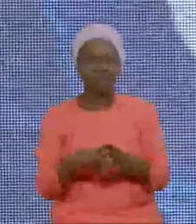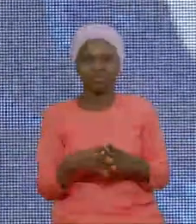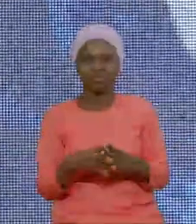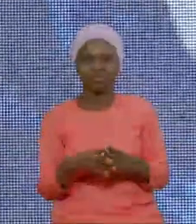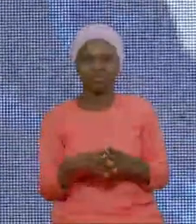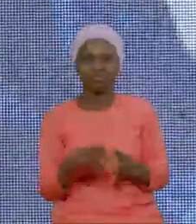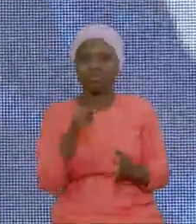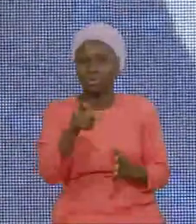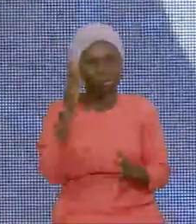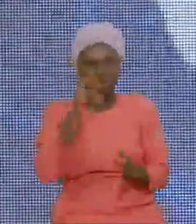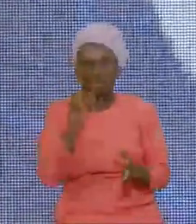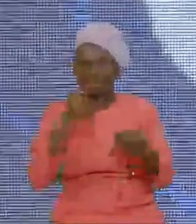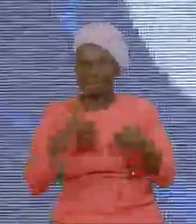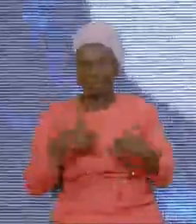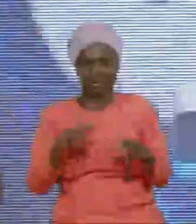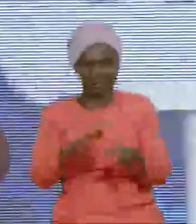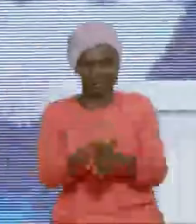You will not have enough change.